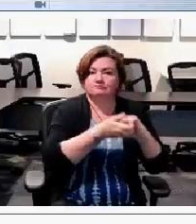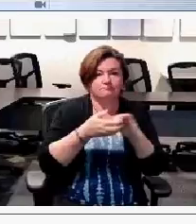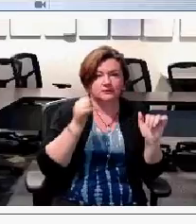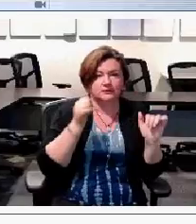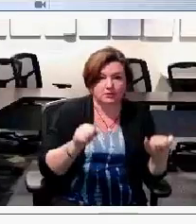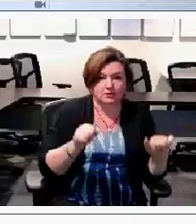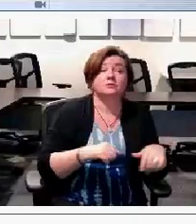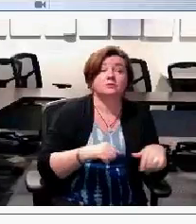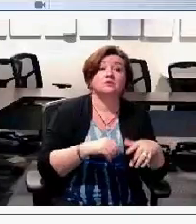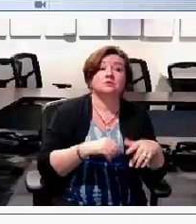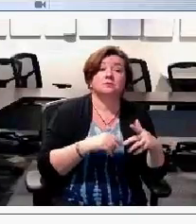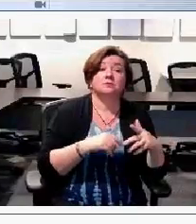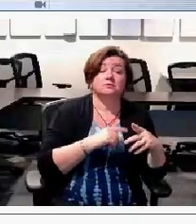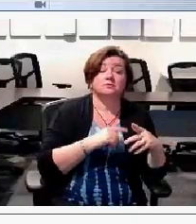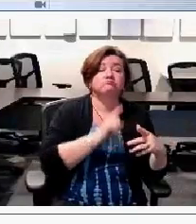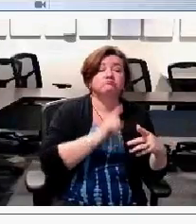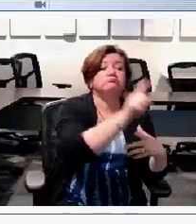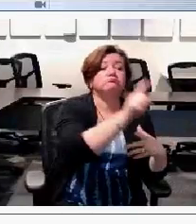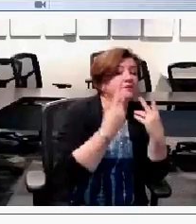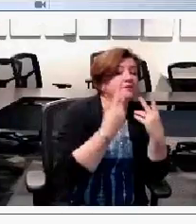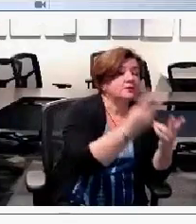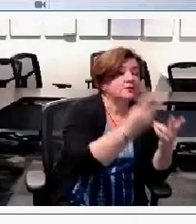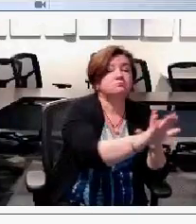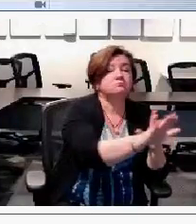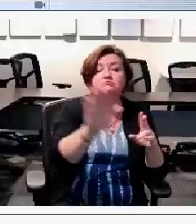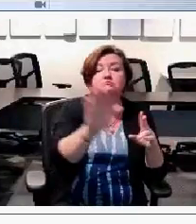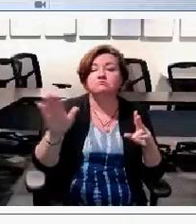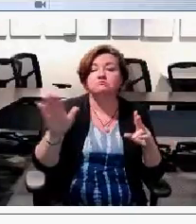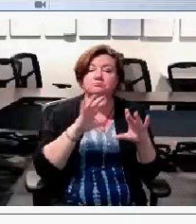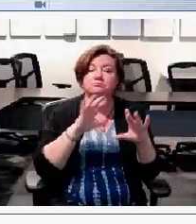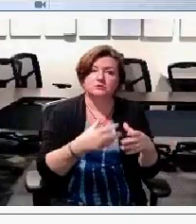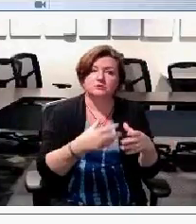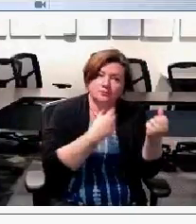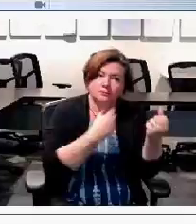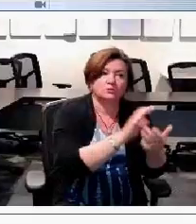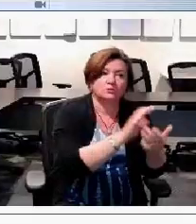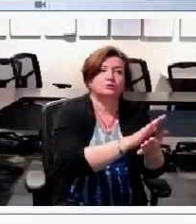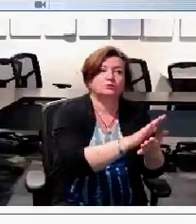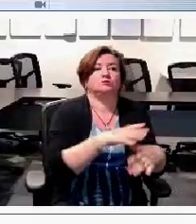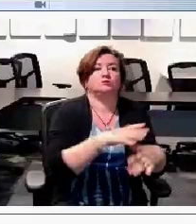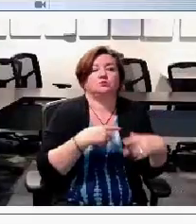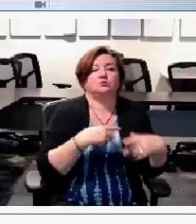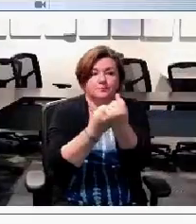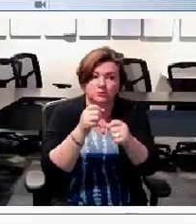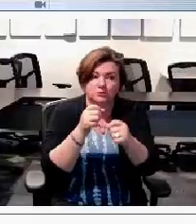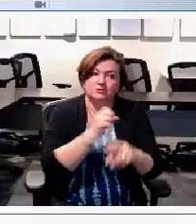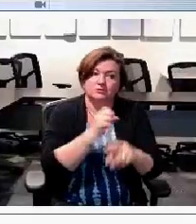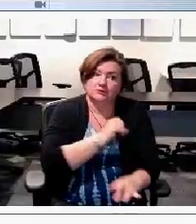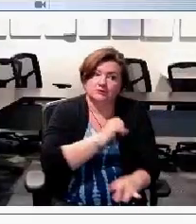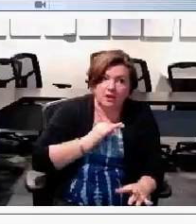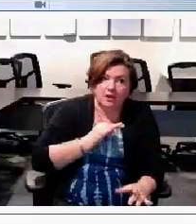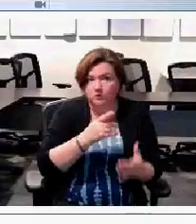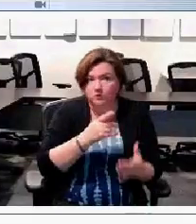we go out to those settings and to support the school and the staff however they